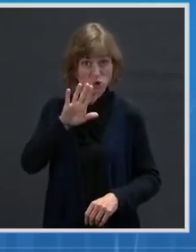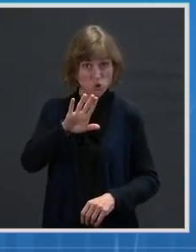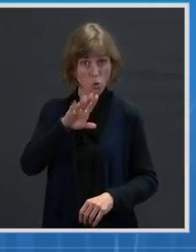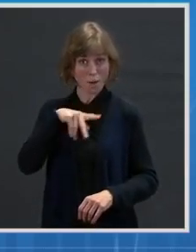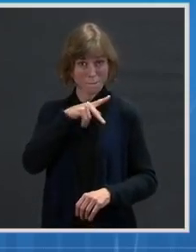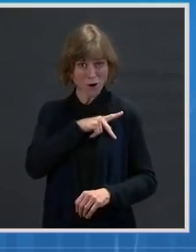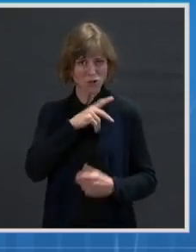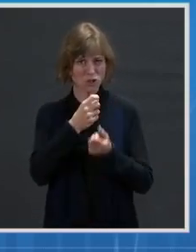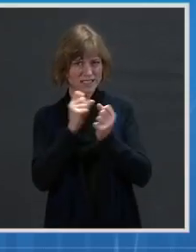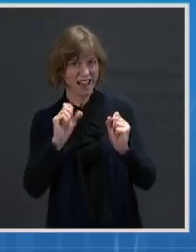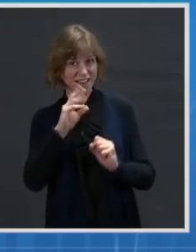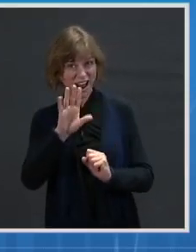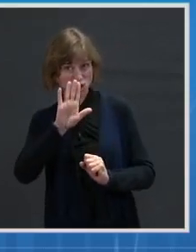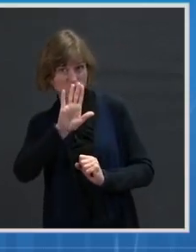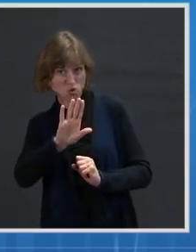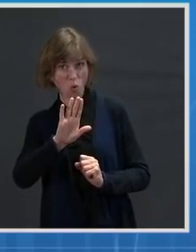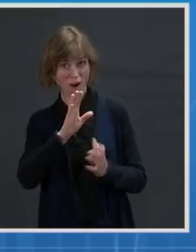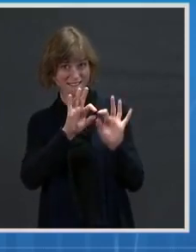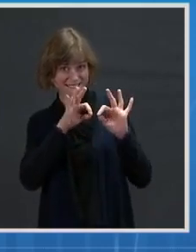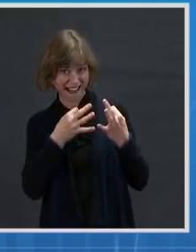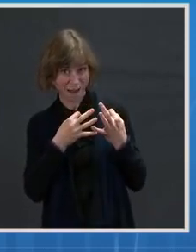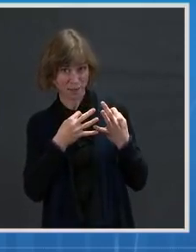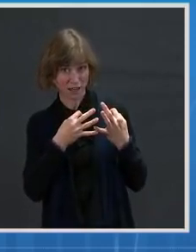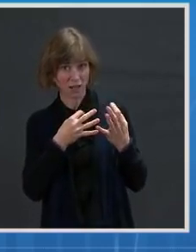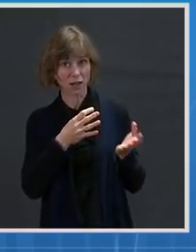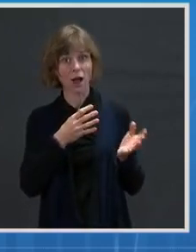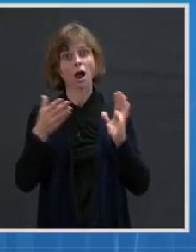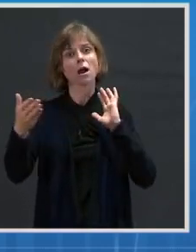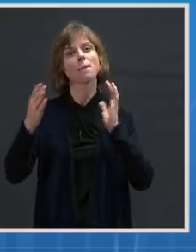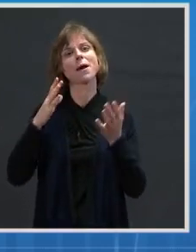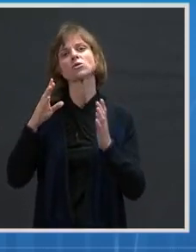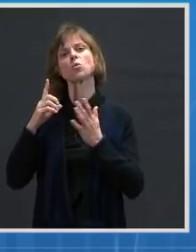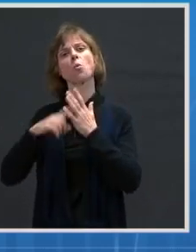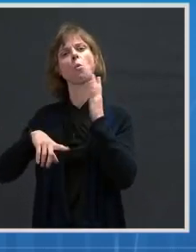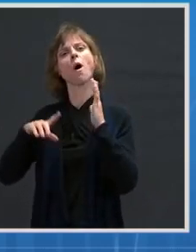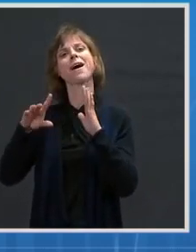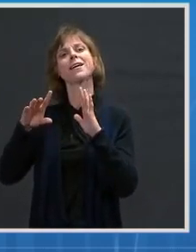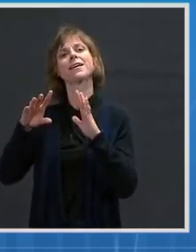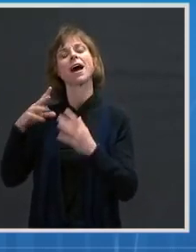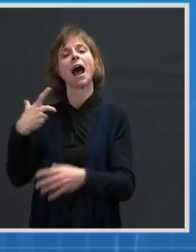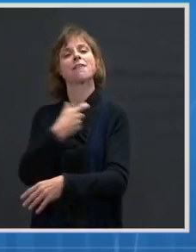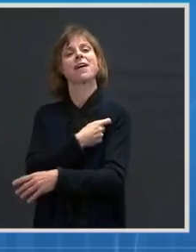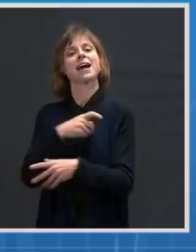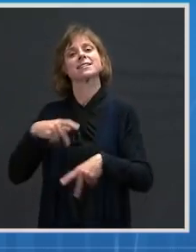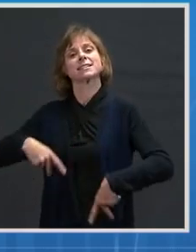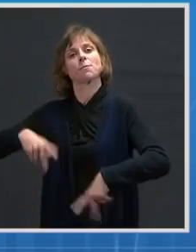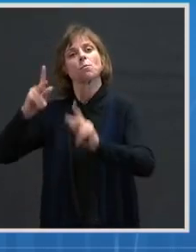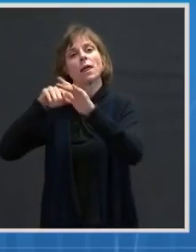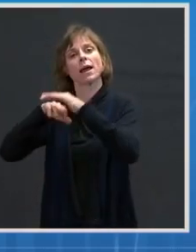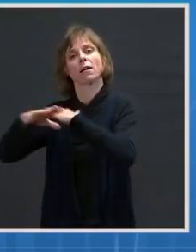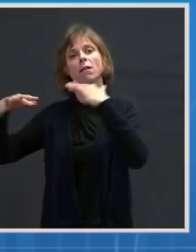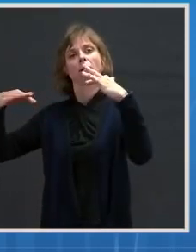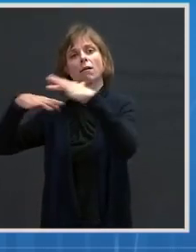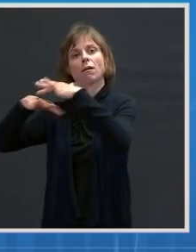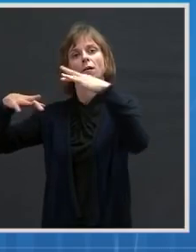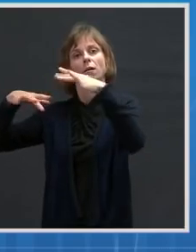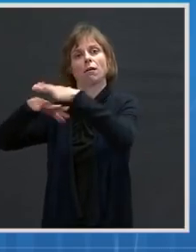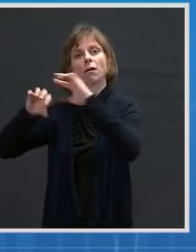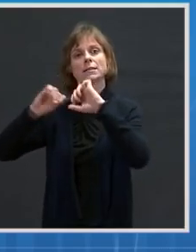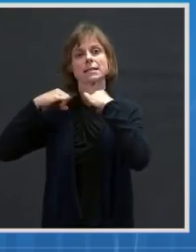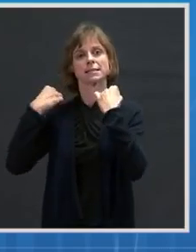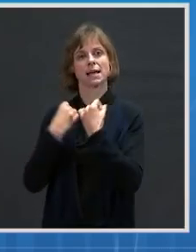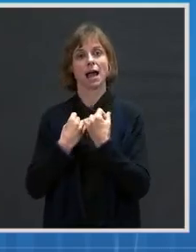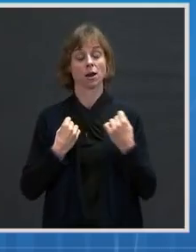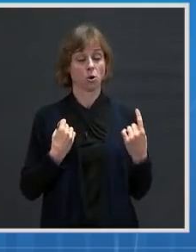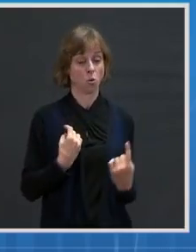family versus what vaccines will allow you to do in society. One relates to you yourself